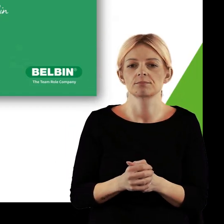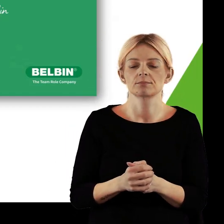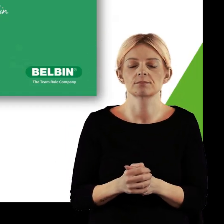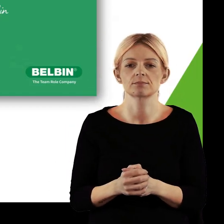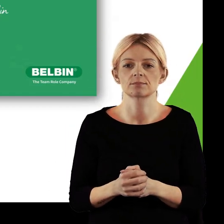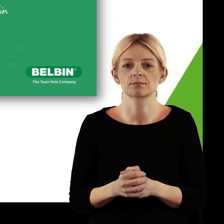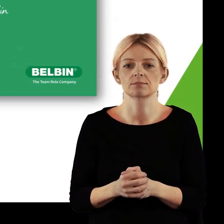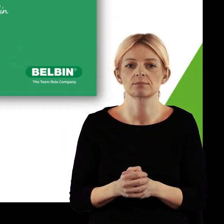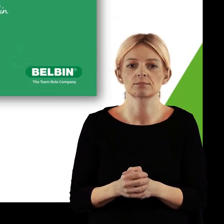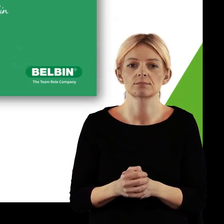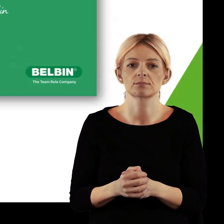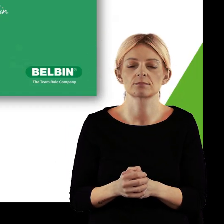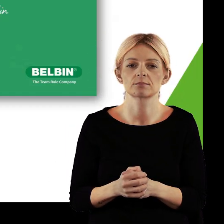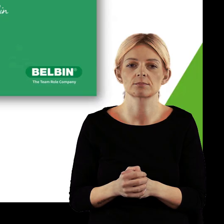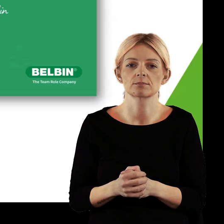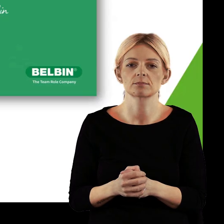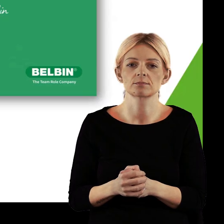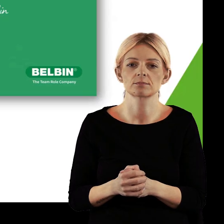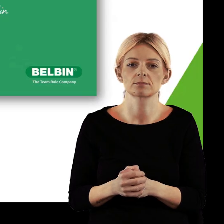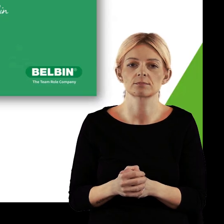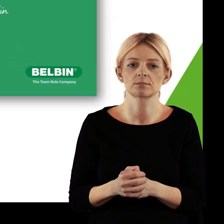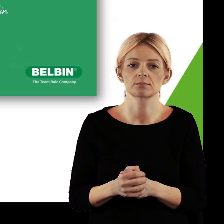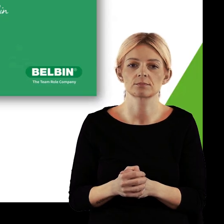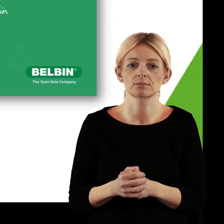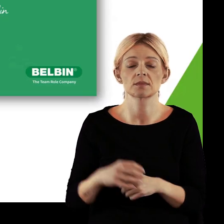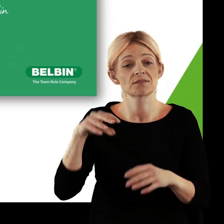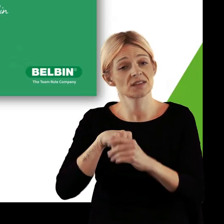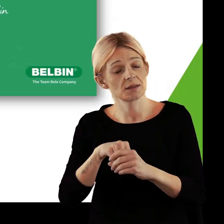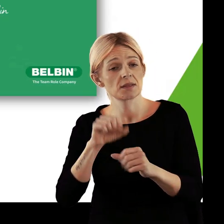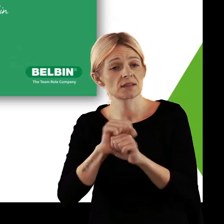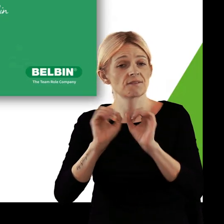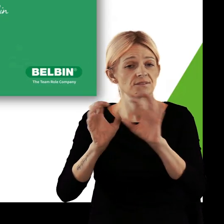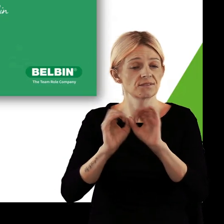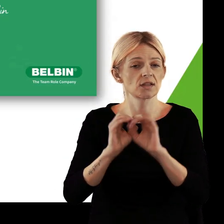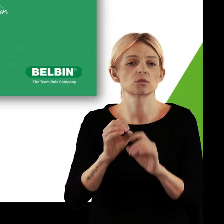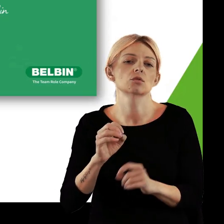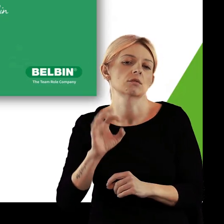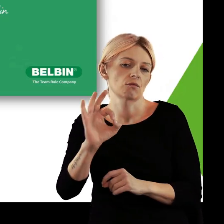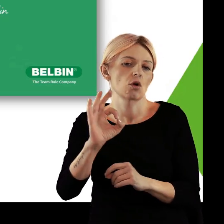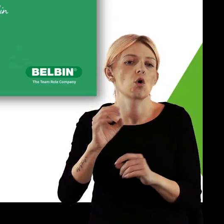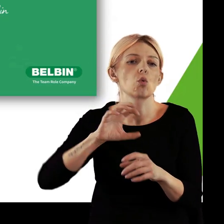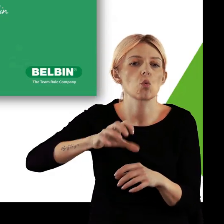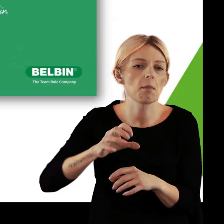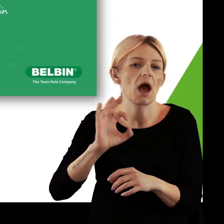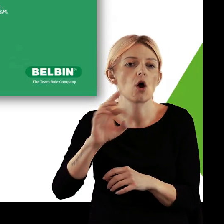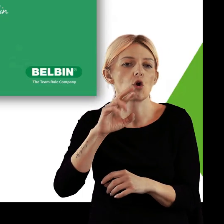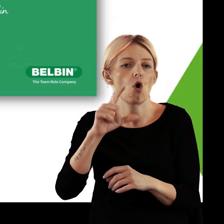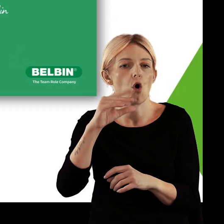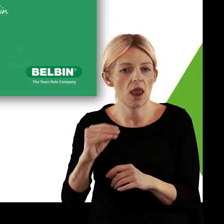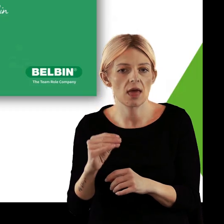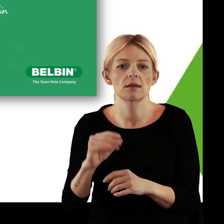One of the typologies describing group roles was developed by Belby. The author and his